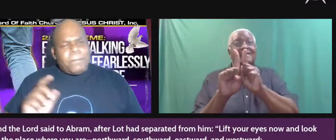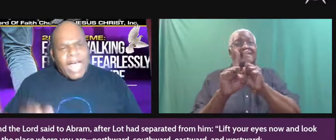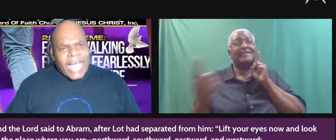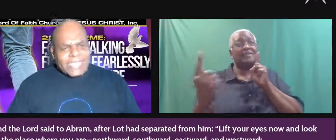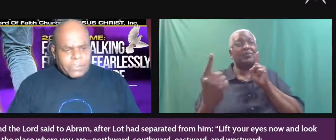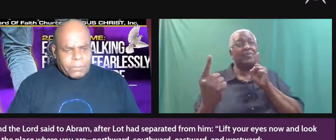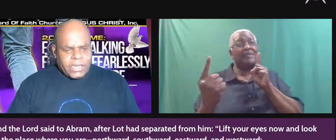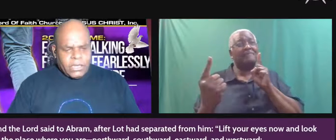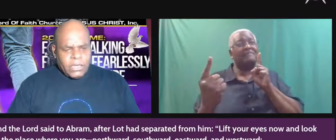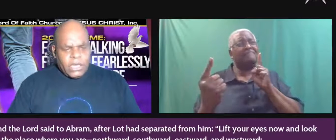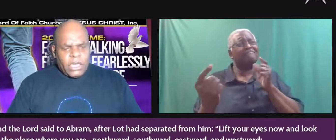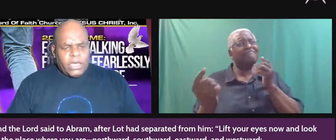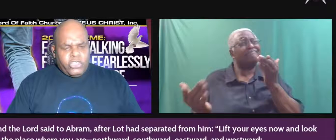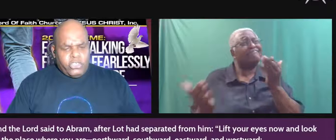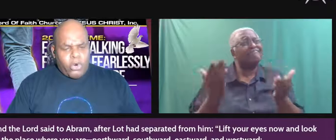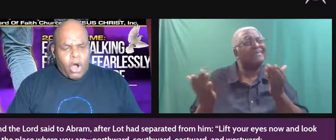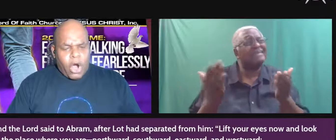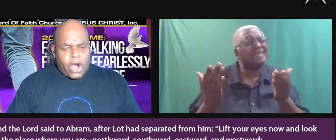maybe, possibly,